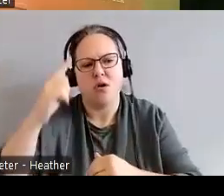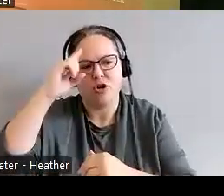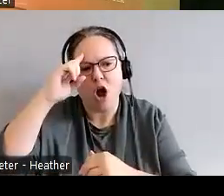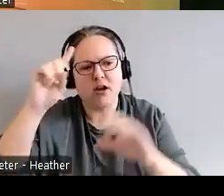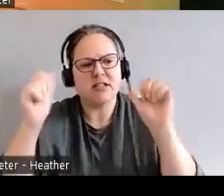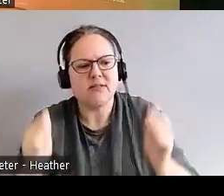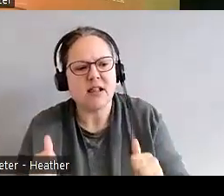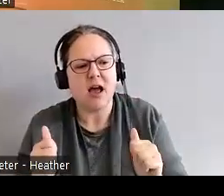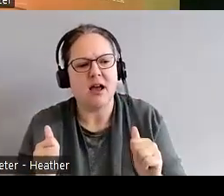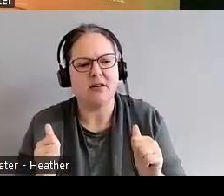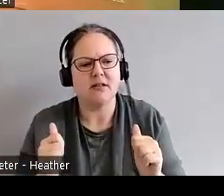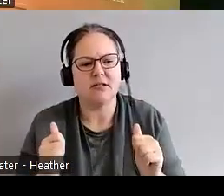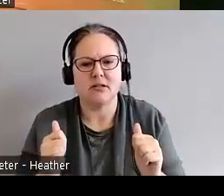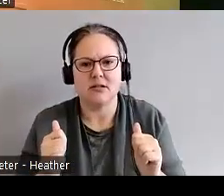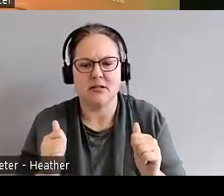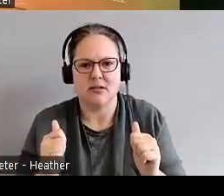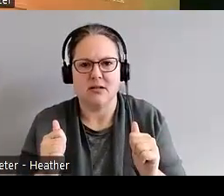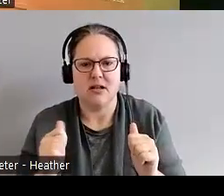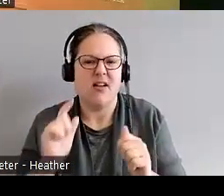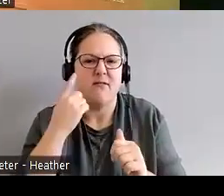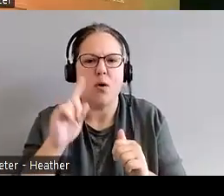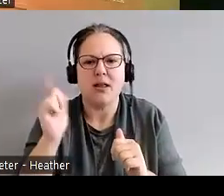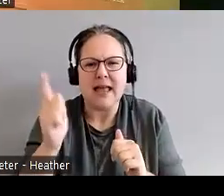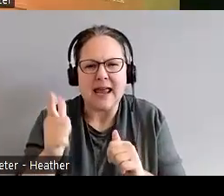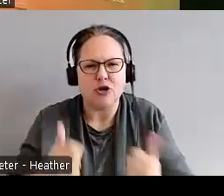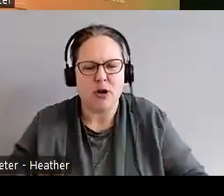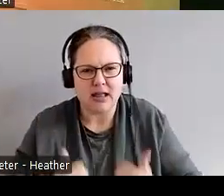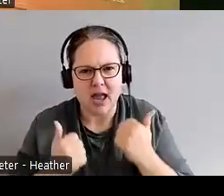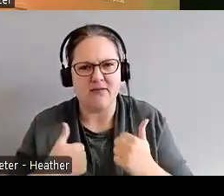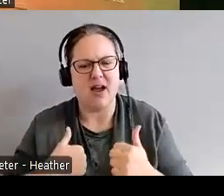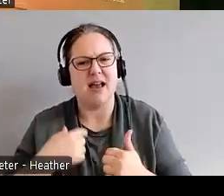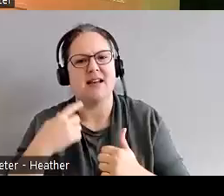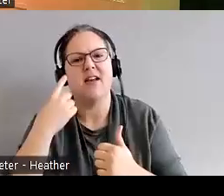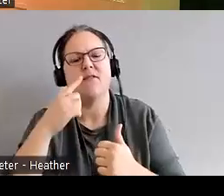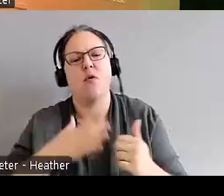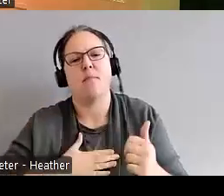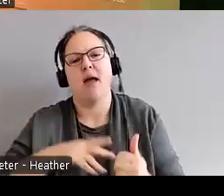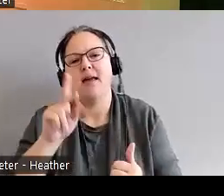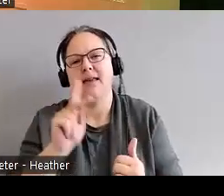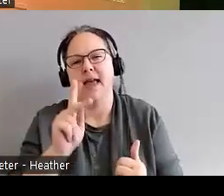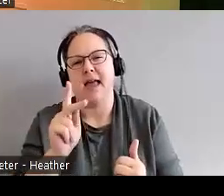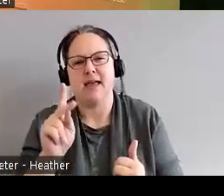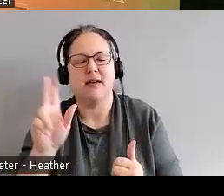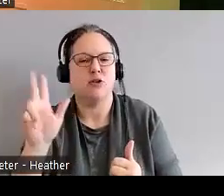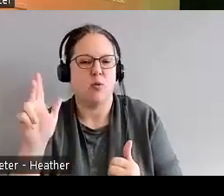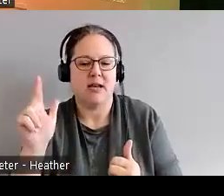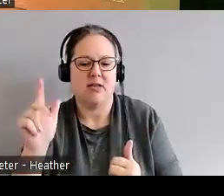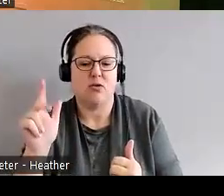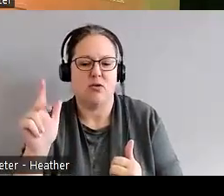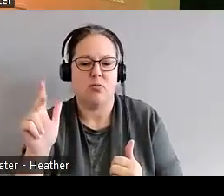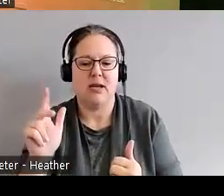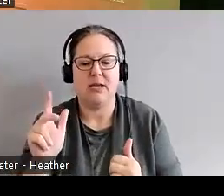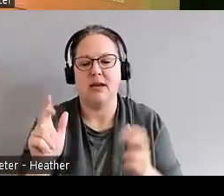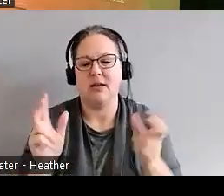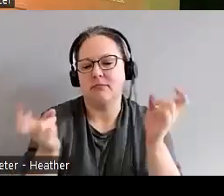life. And that was my what's called K23 grand topic. Now, you know, it's been really